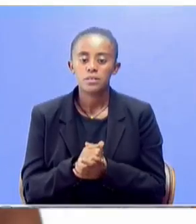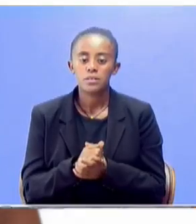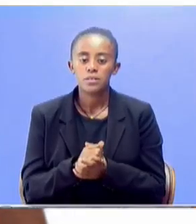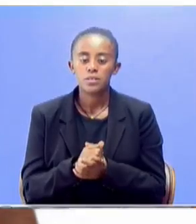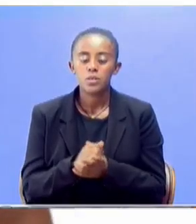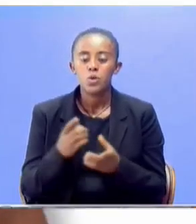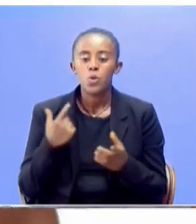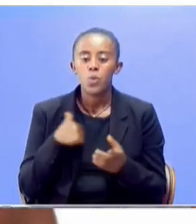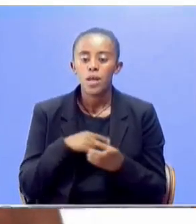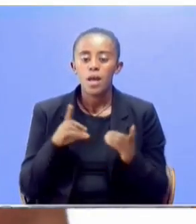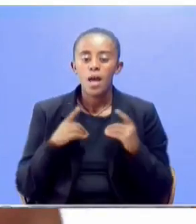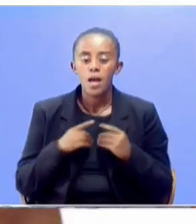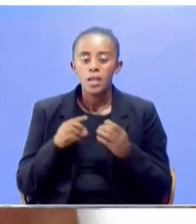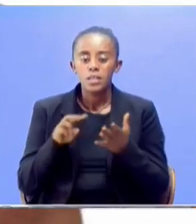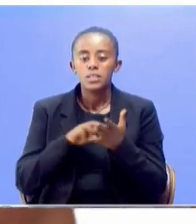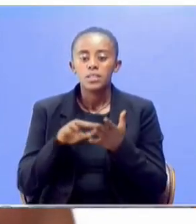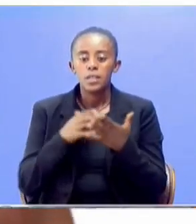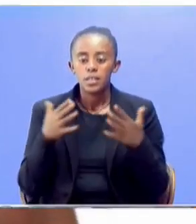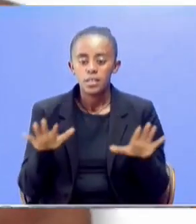studied